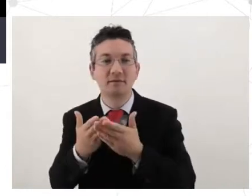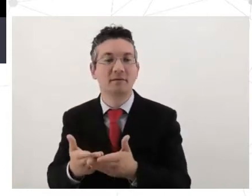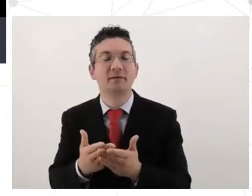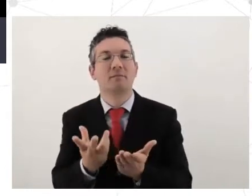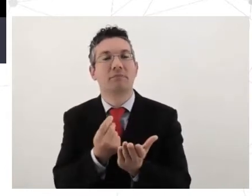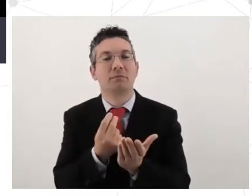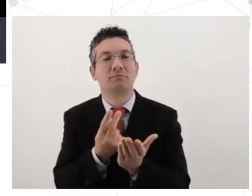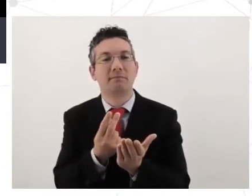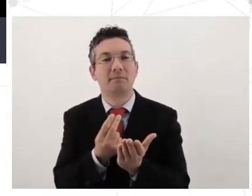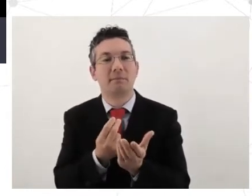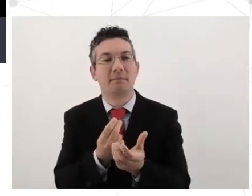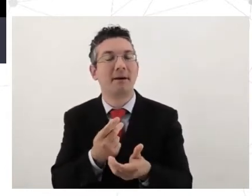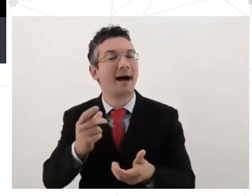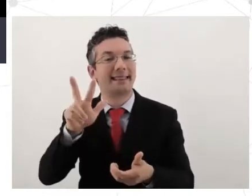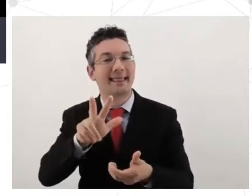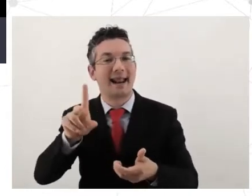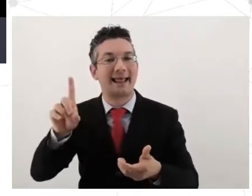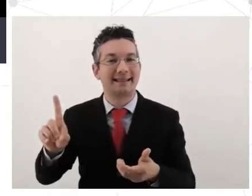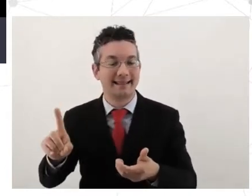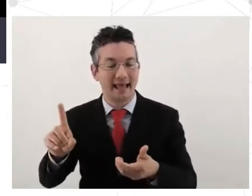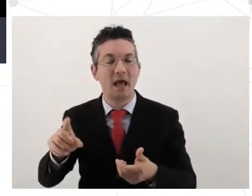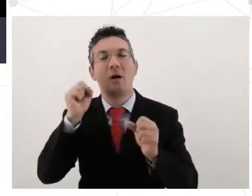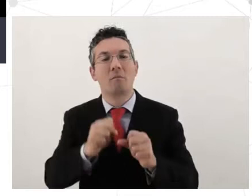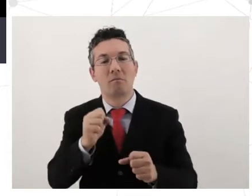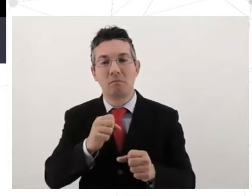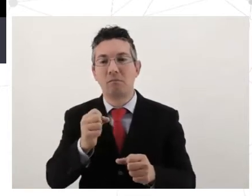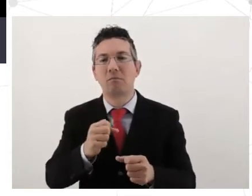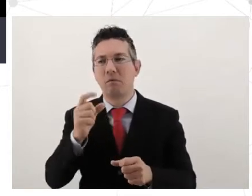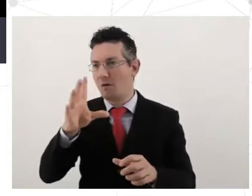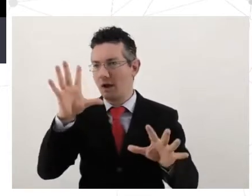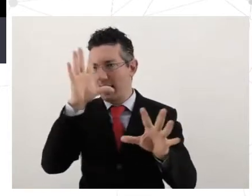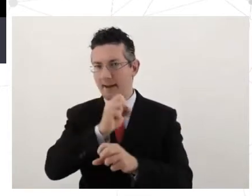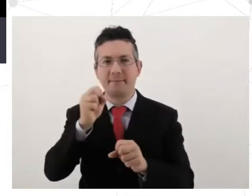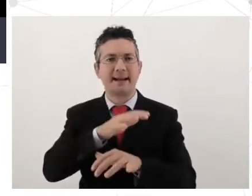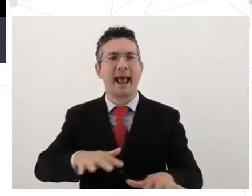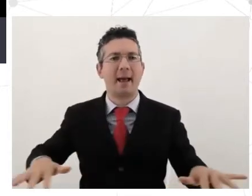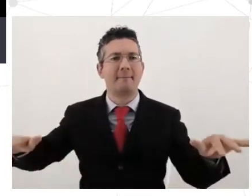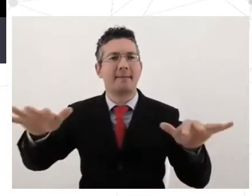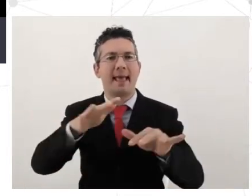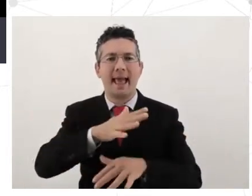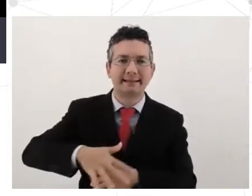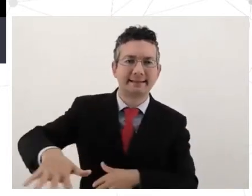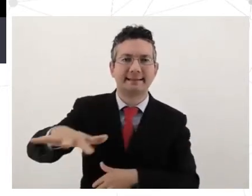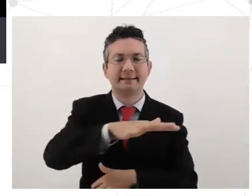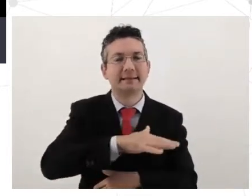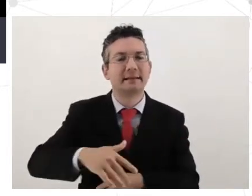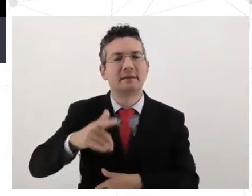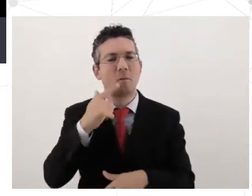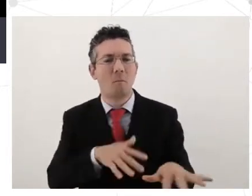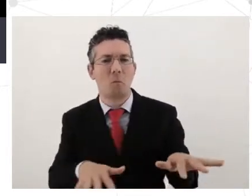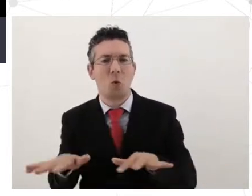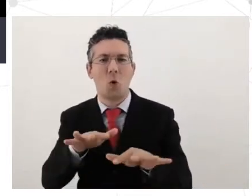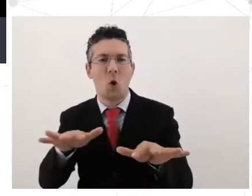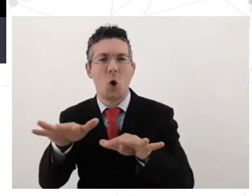that are currently open in my area. I'm very grateful to have this feature, especially during